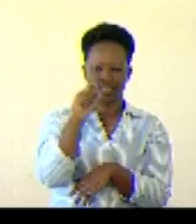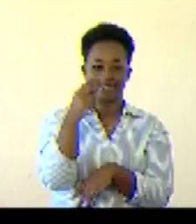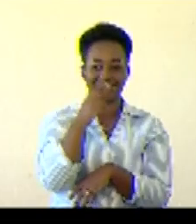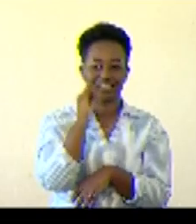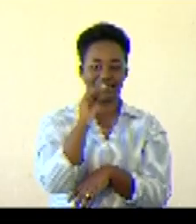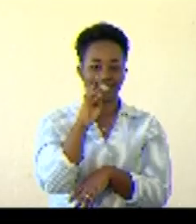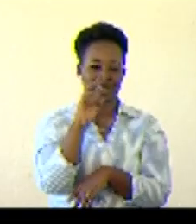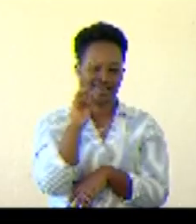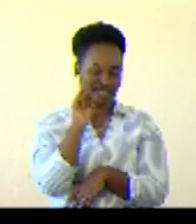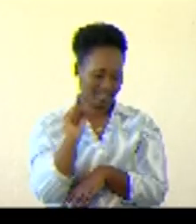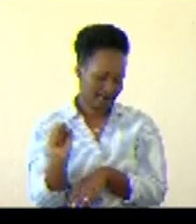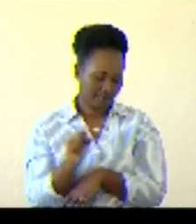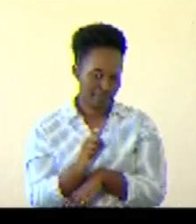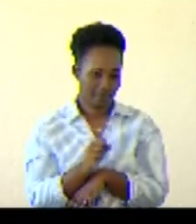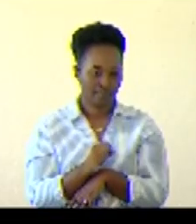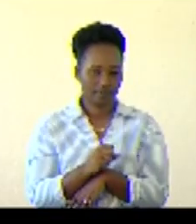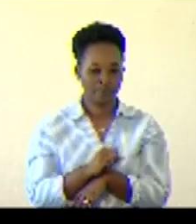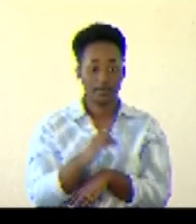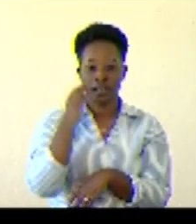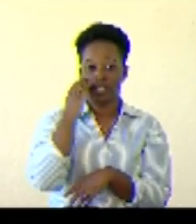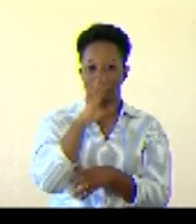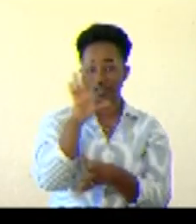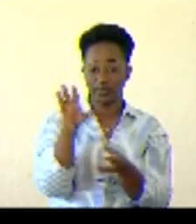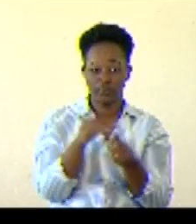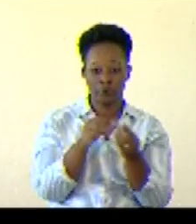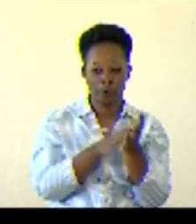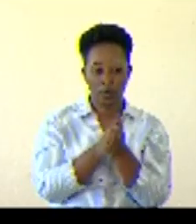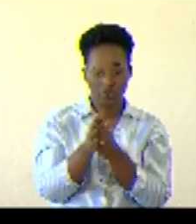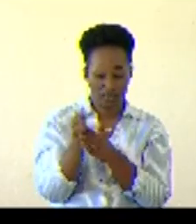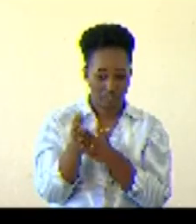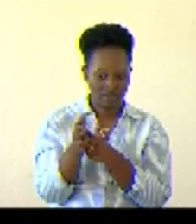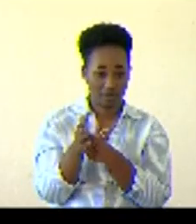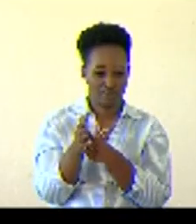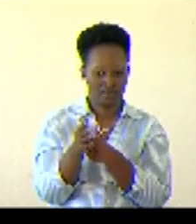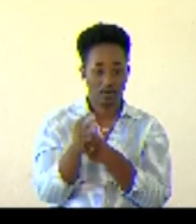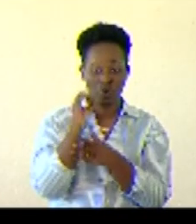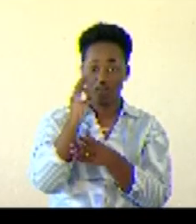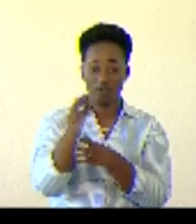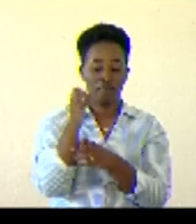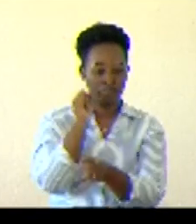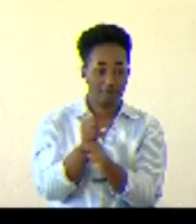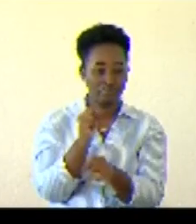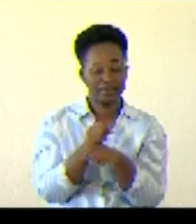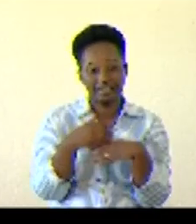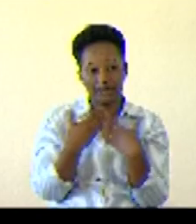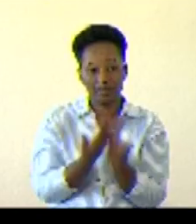If the total cost incurred, that is, if the total cost of production, total cost